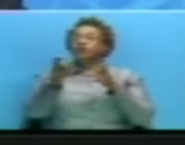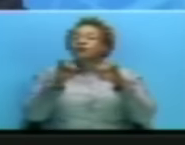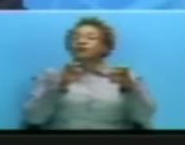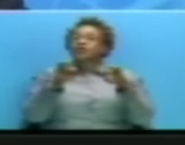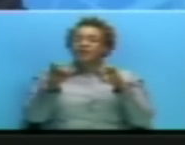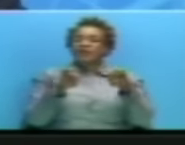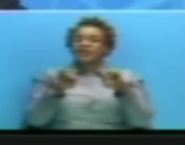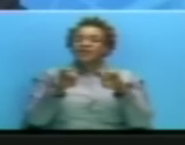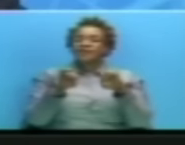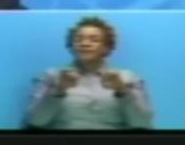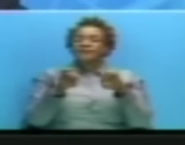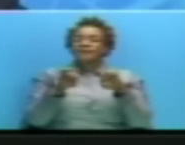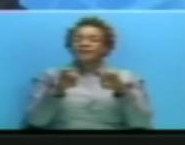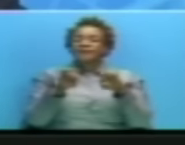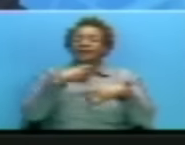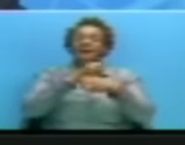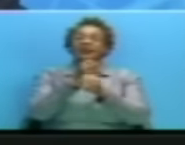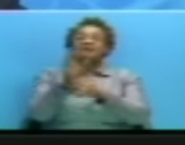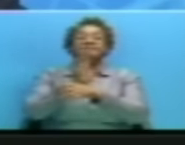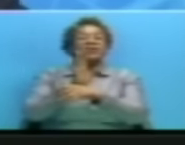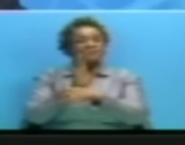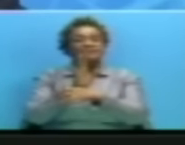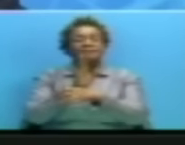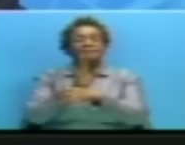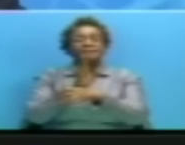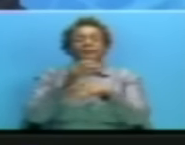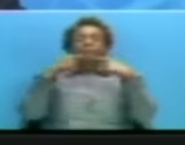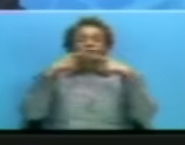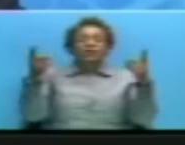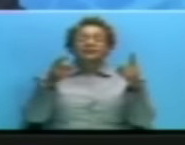Controlling the making of films, broadcast content,